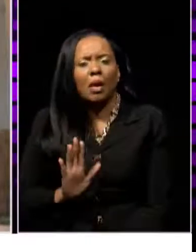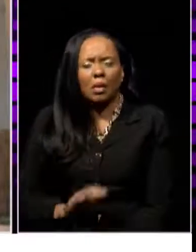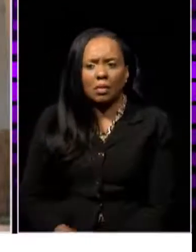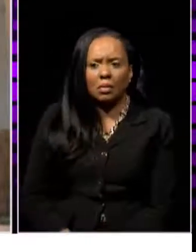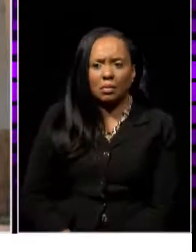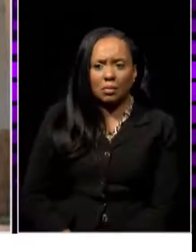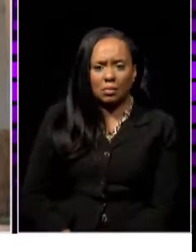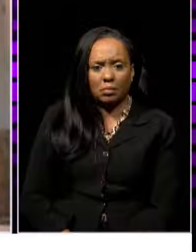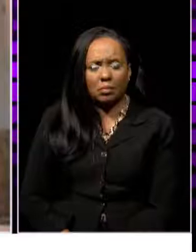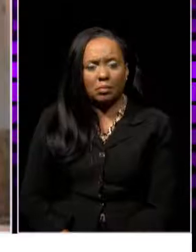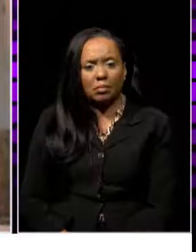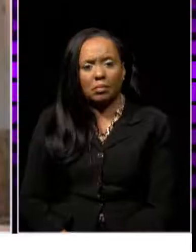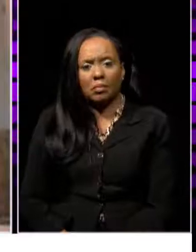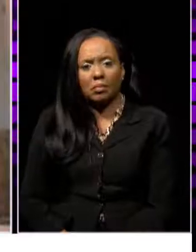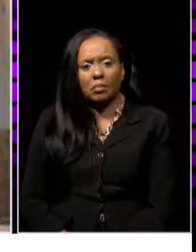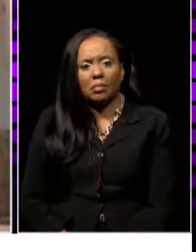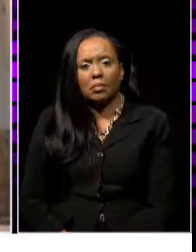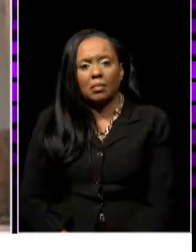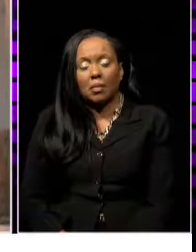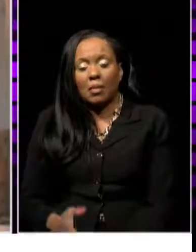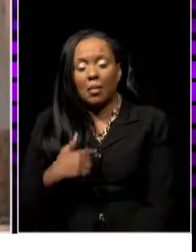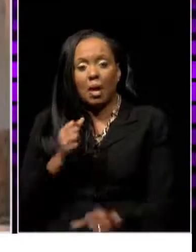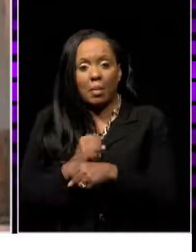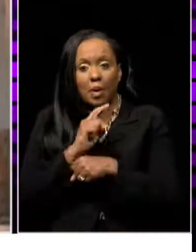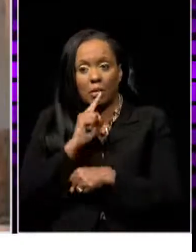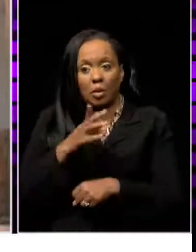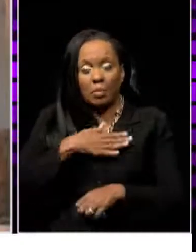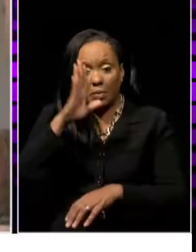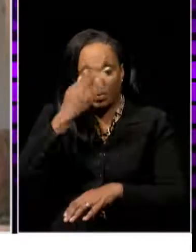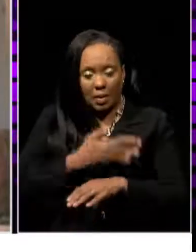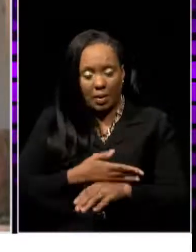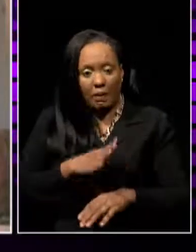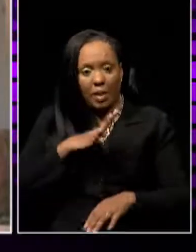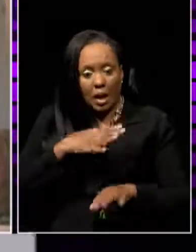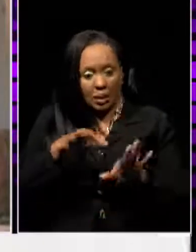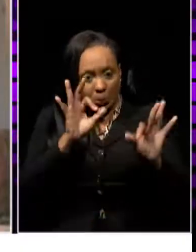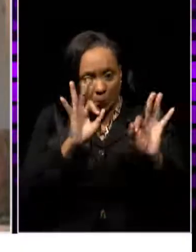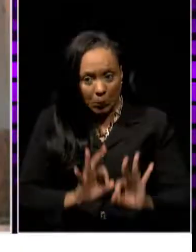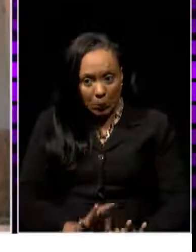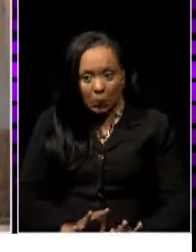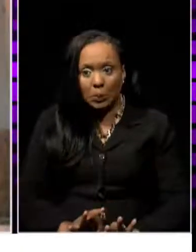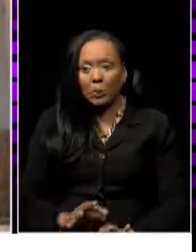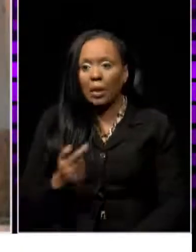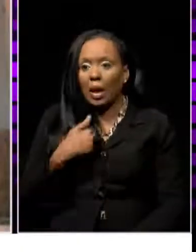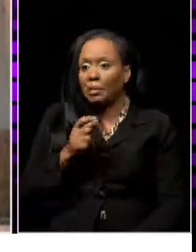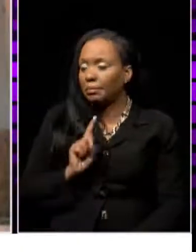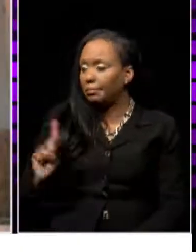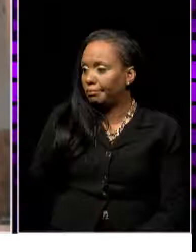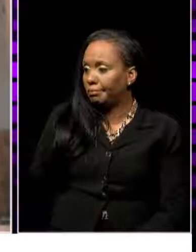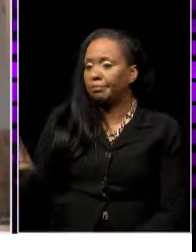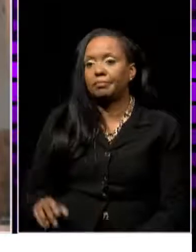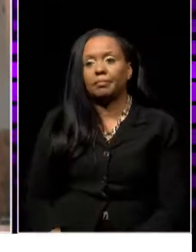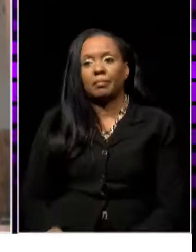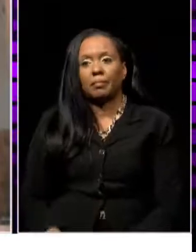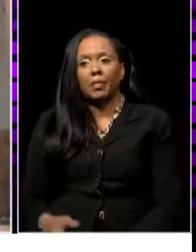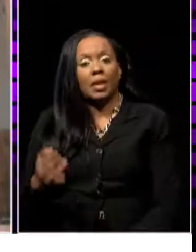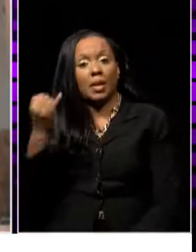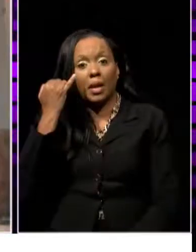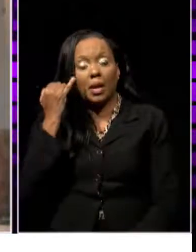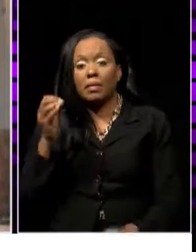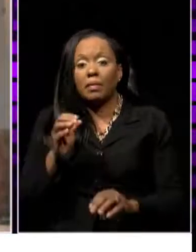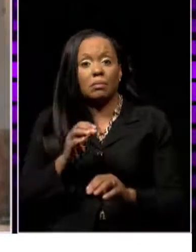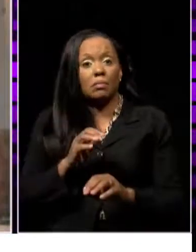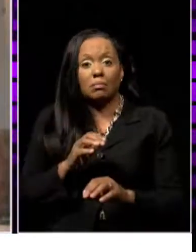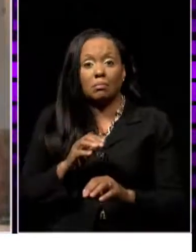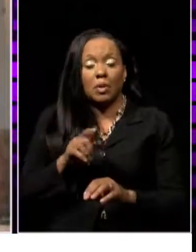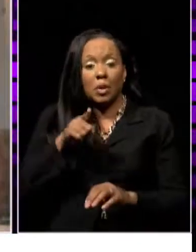and I make my exit. He will come to me if he has an issue, but he knows that if there's a test, you have no reason to get up. You stay put